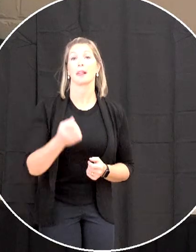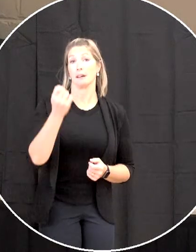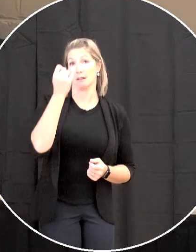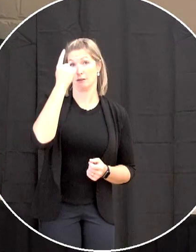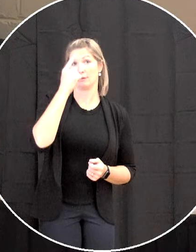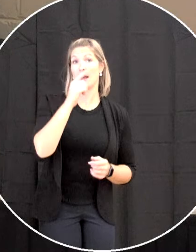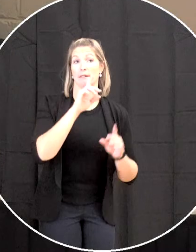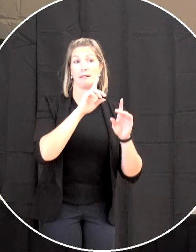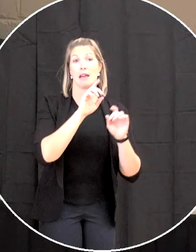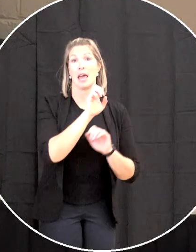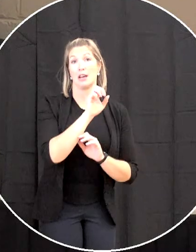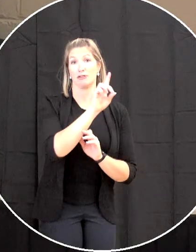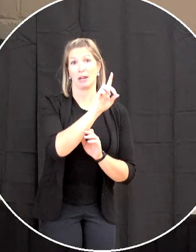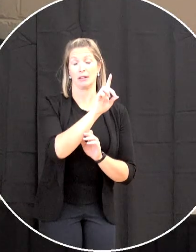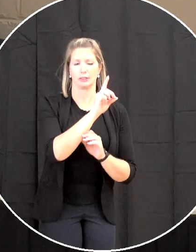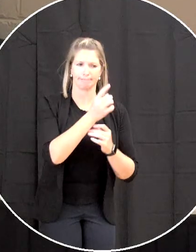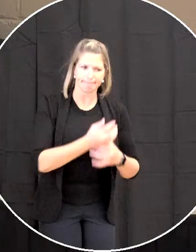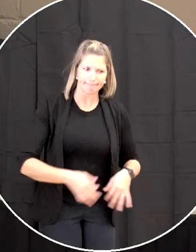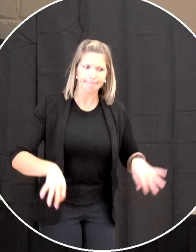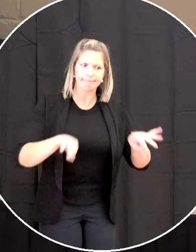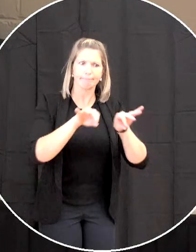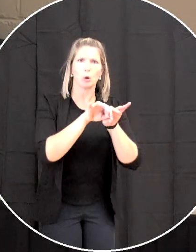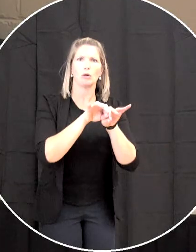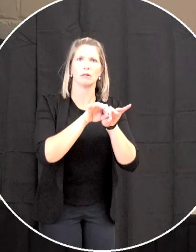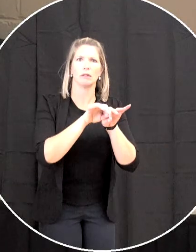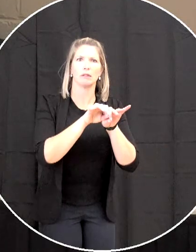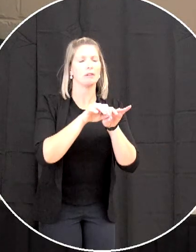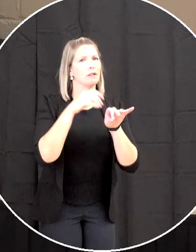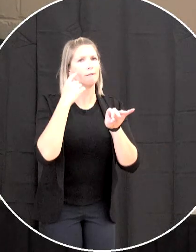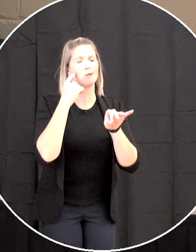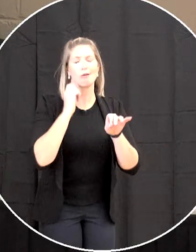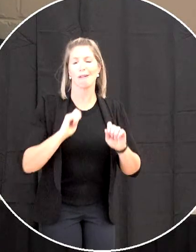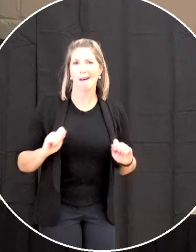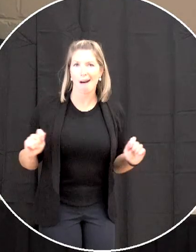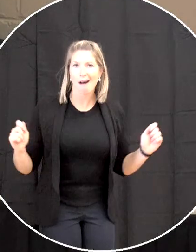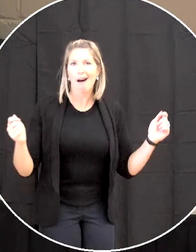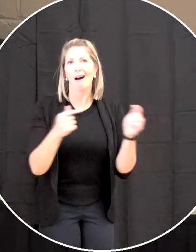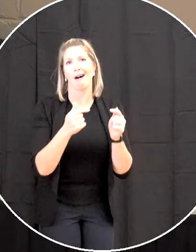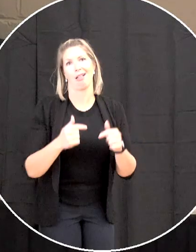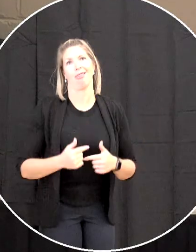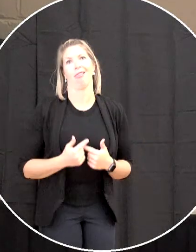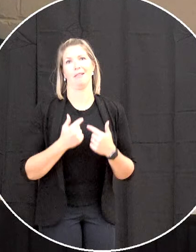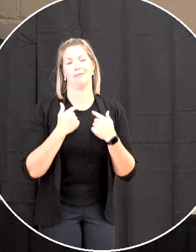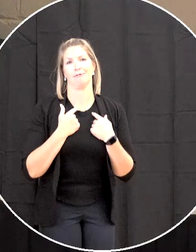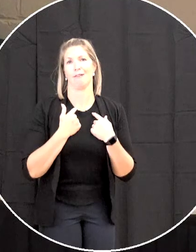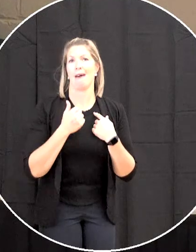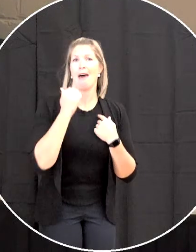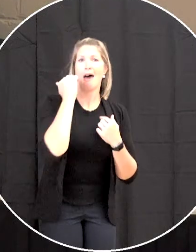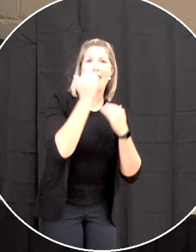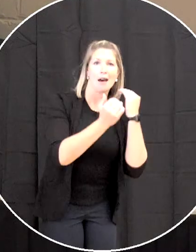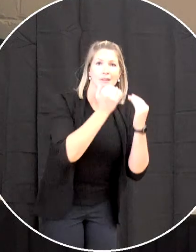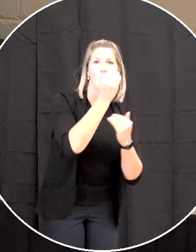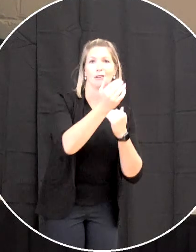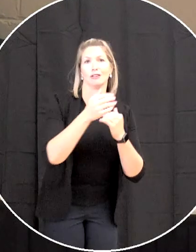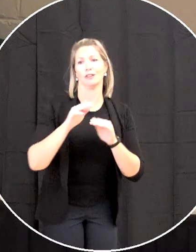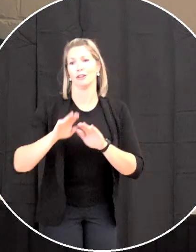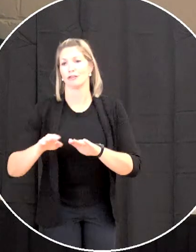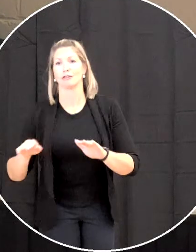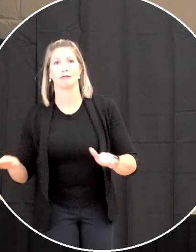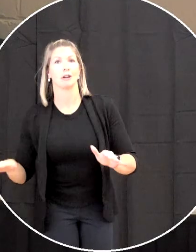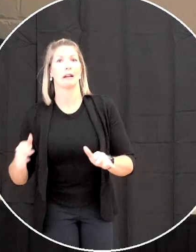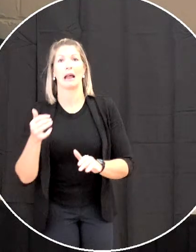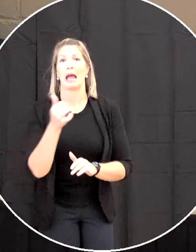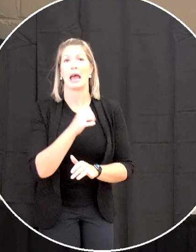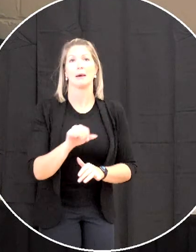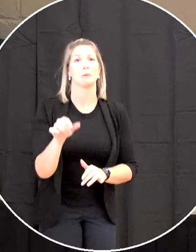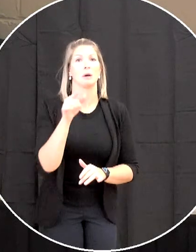a critical and important part of pretty well everybody's life in Newfoundland and Labrador in terms of the population of our student base and the families